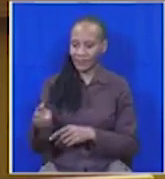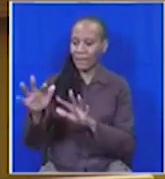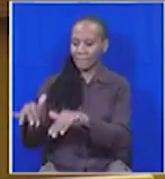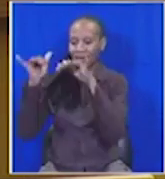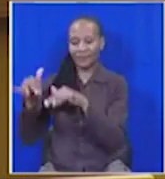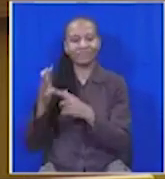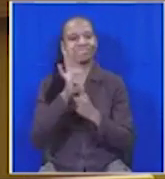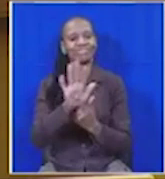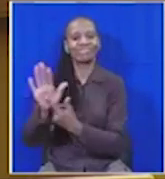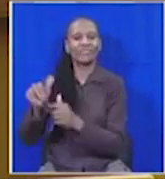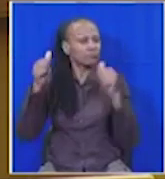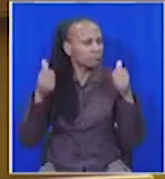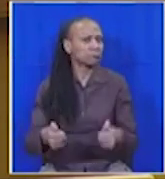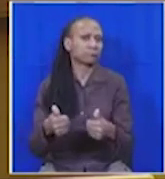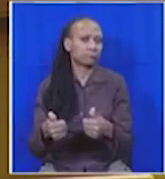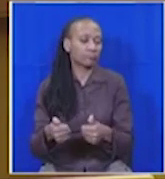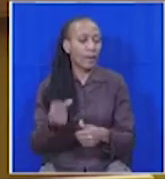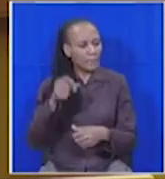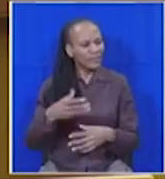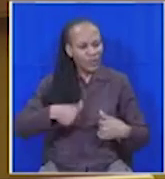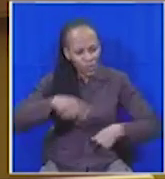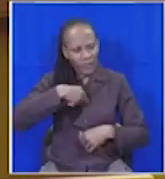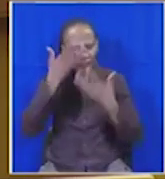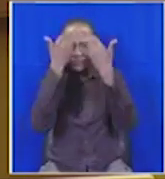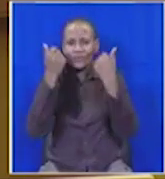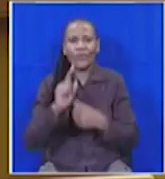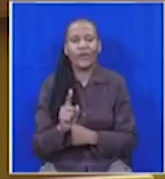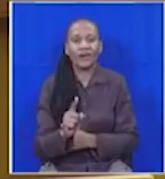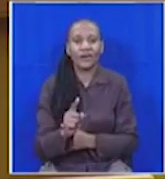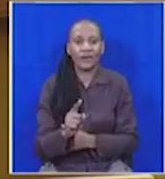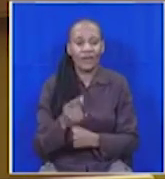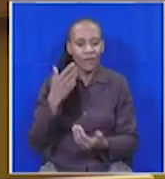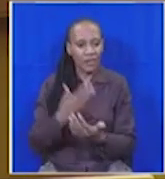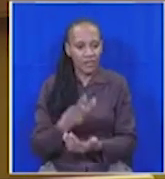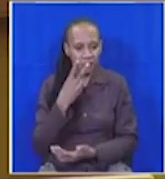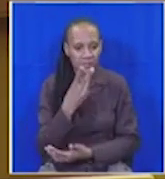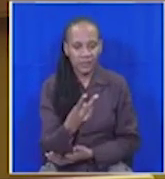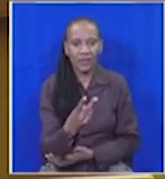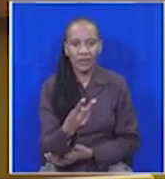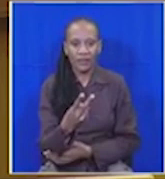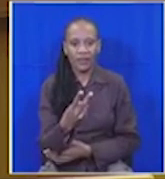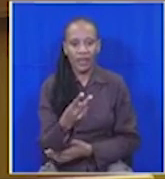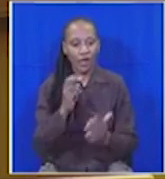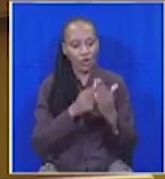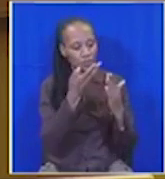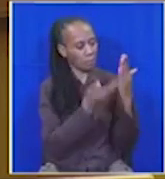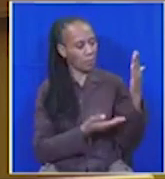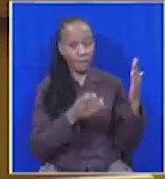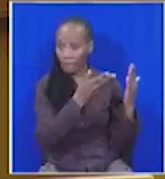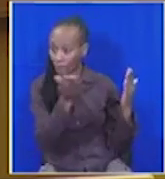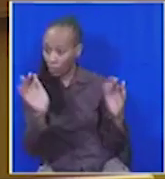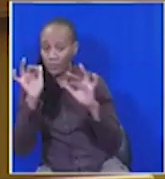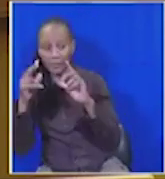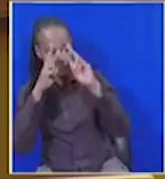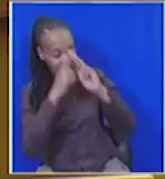then that we would find ourselves in a situation where people don't respect the rules.